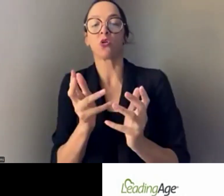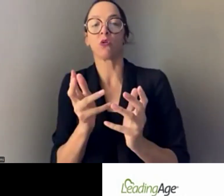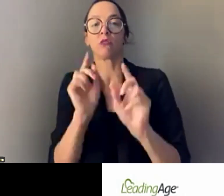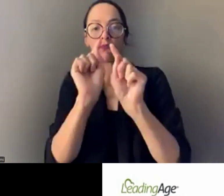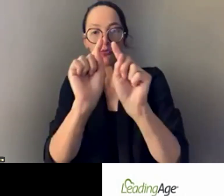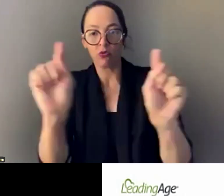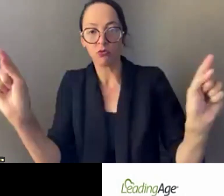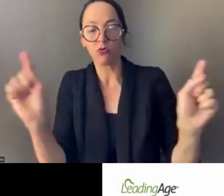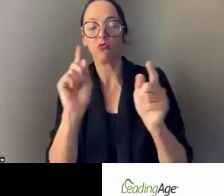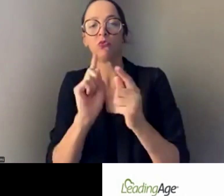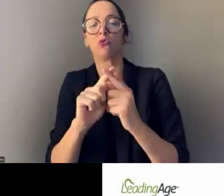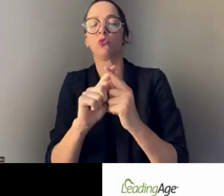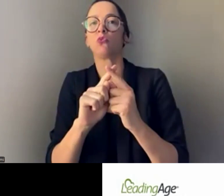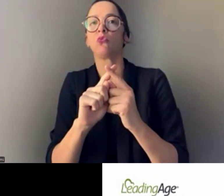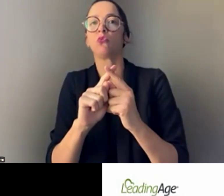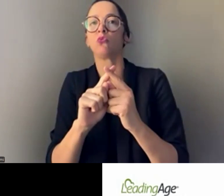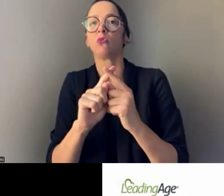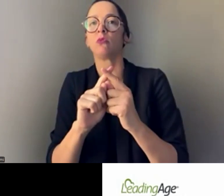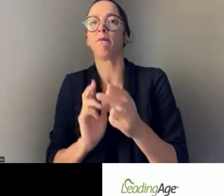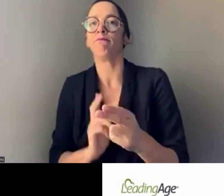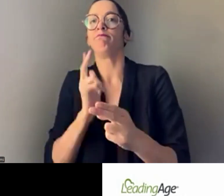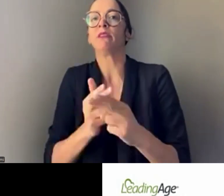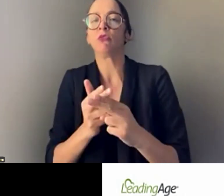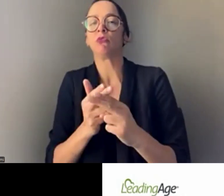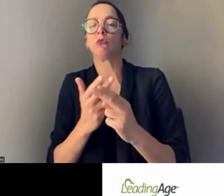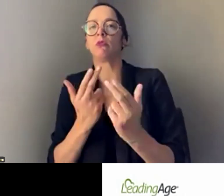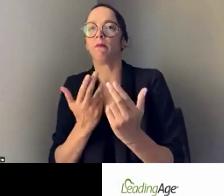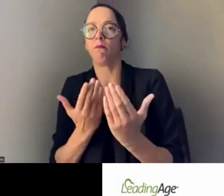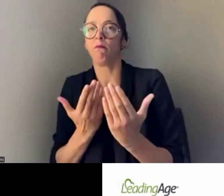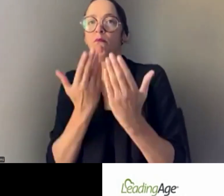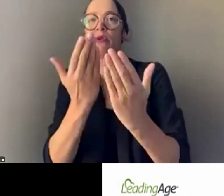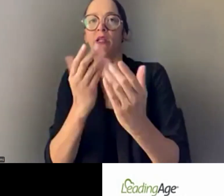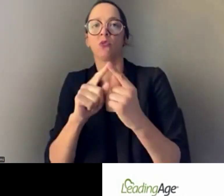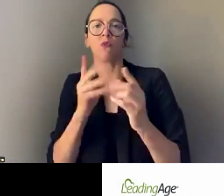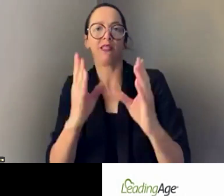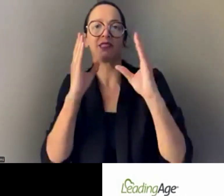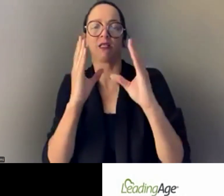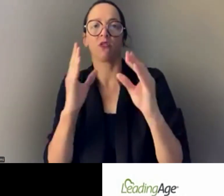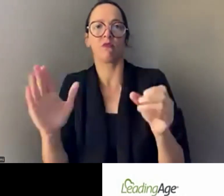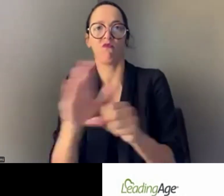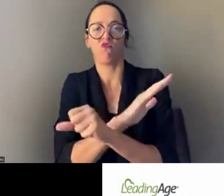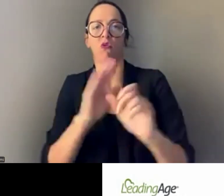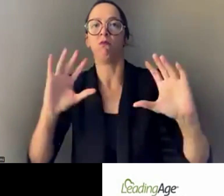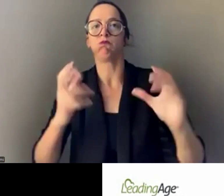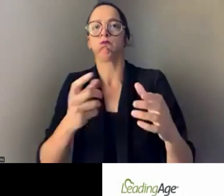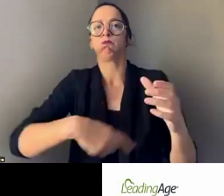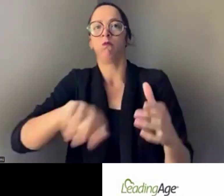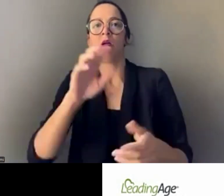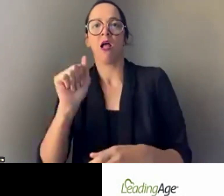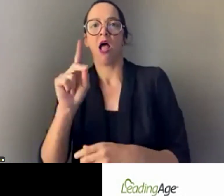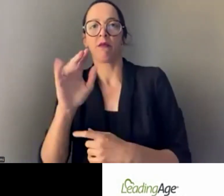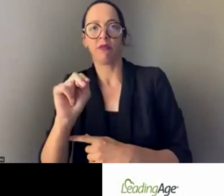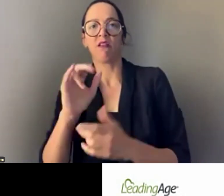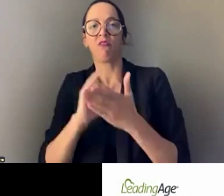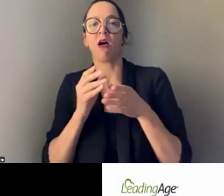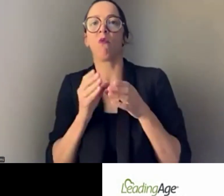that to the attention of the full administration so that some new process can be implemented. It's really a critical need.